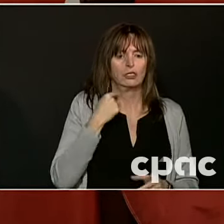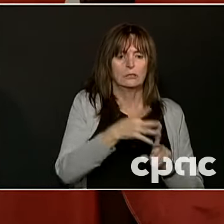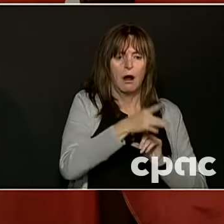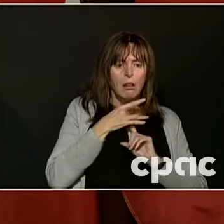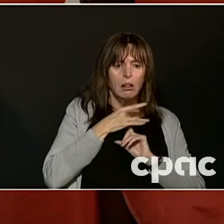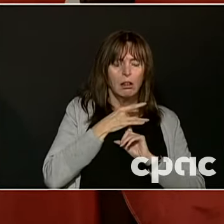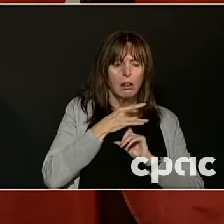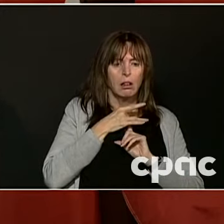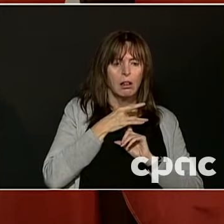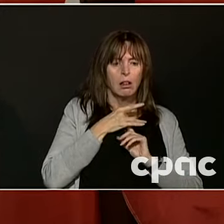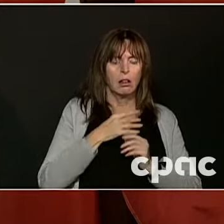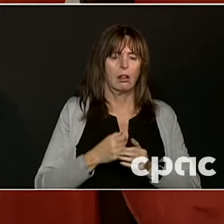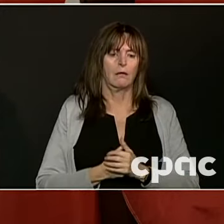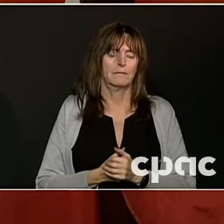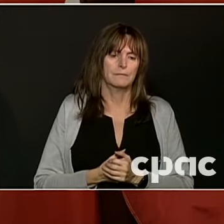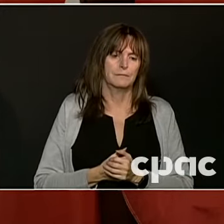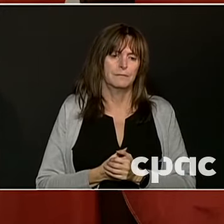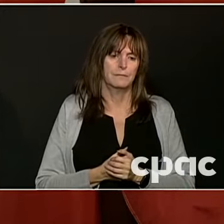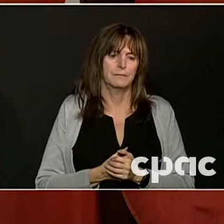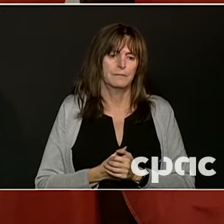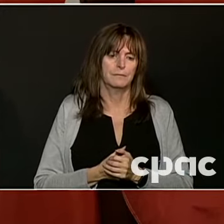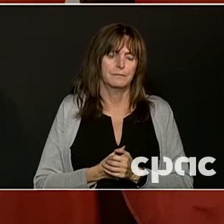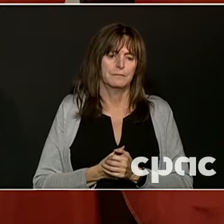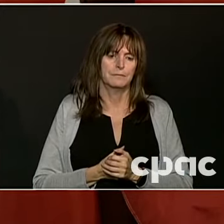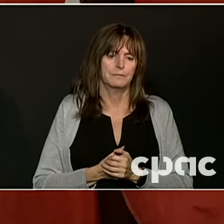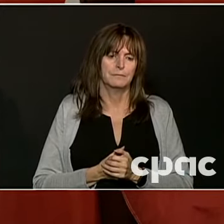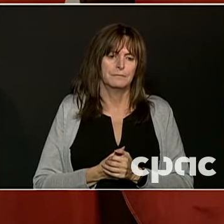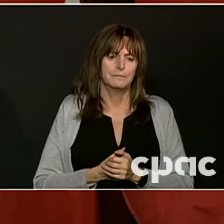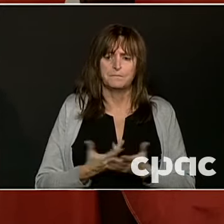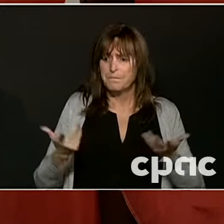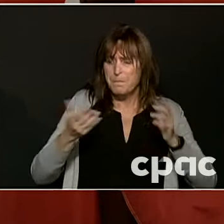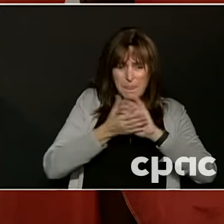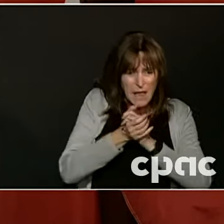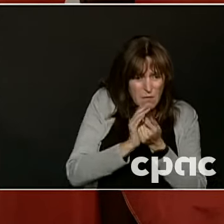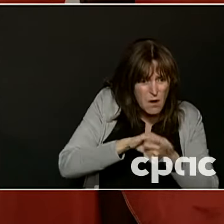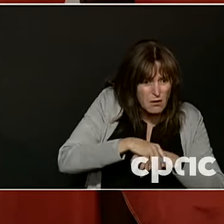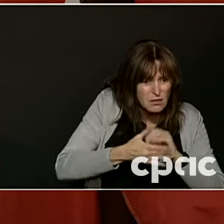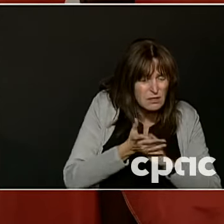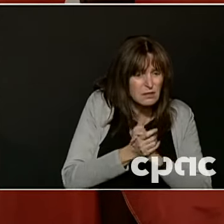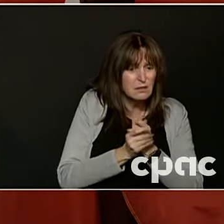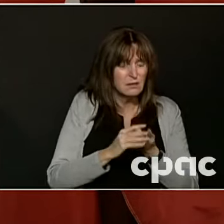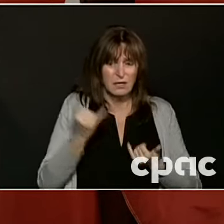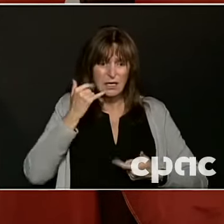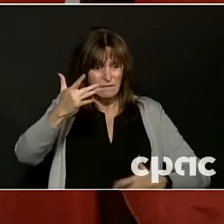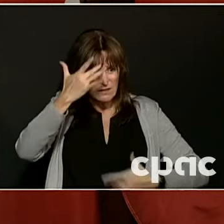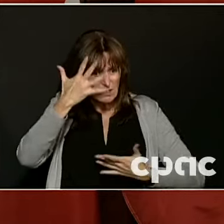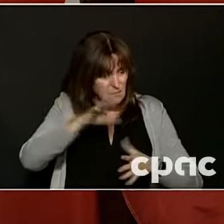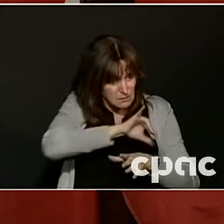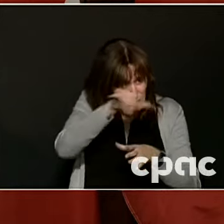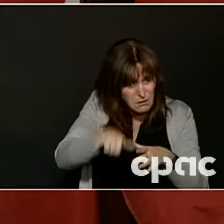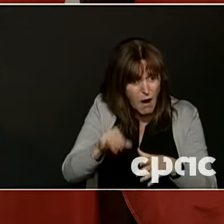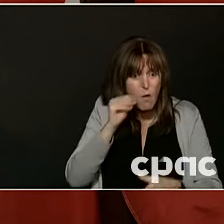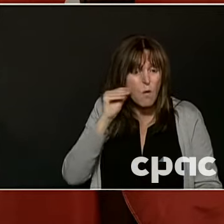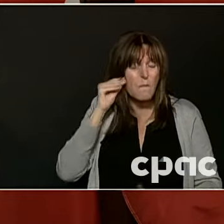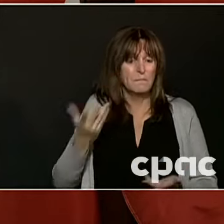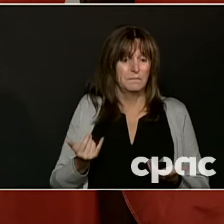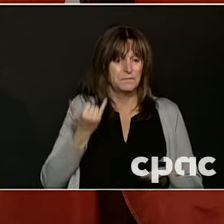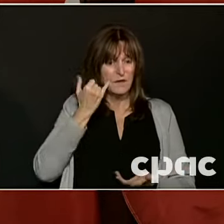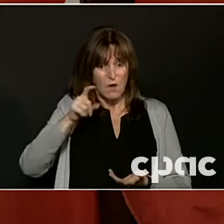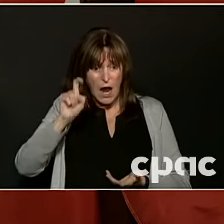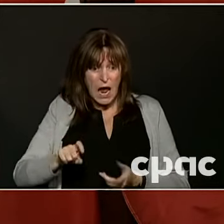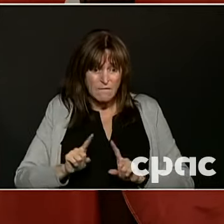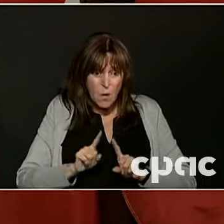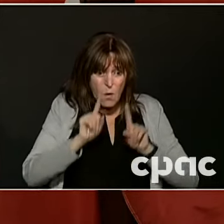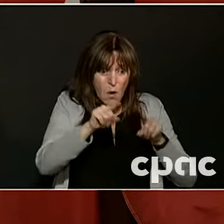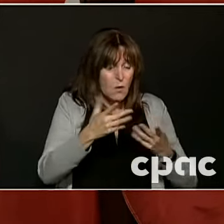relationship. Hand hygiene, stay home if you're ill, and get checked out and tested when you need to, and do it in a prompt way, and adhere to all the